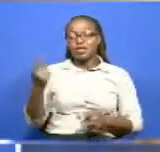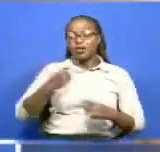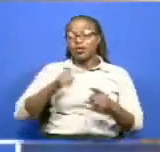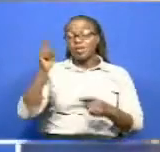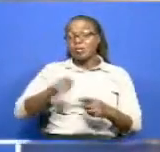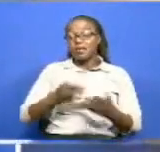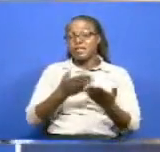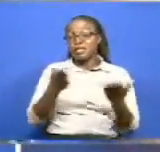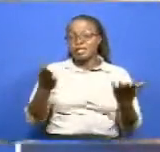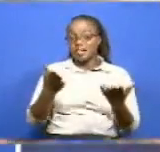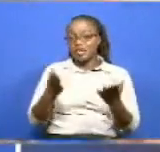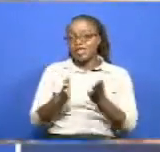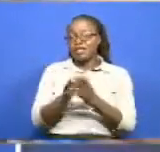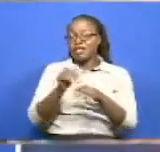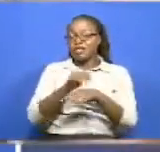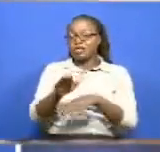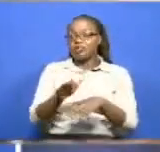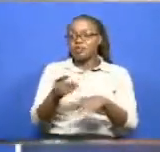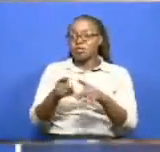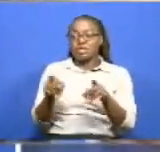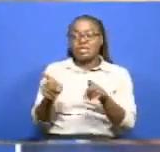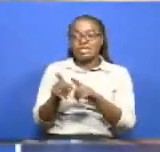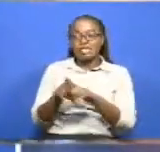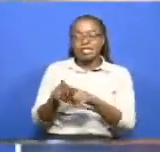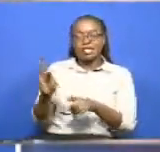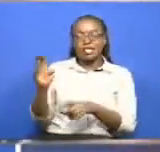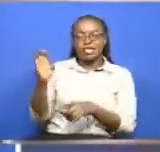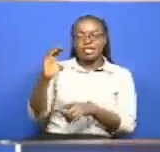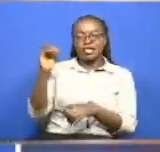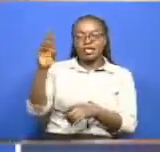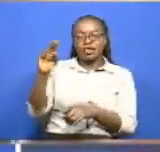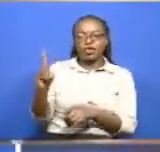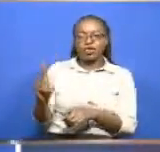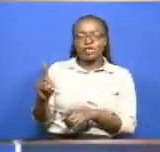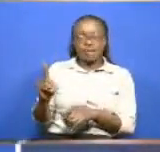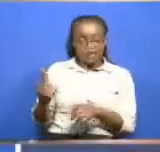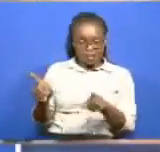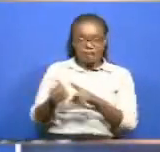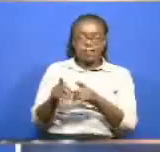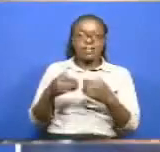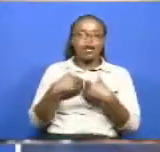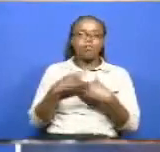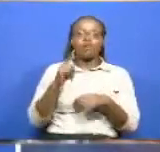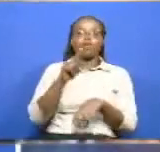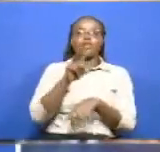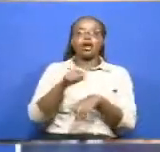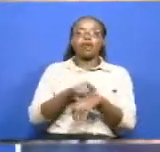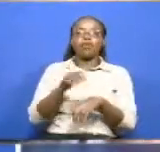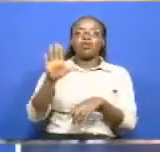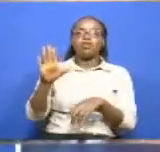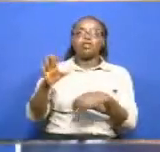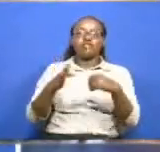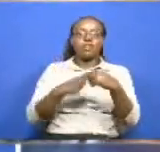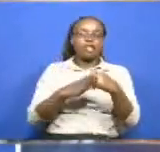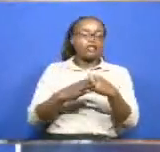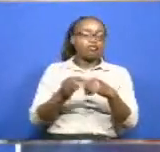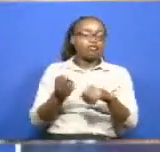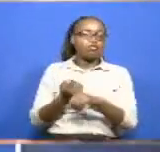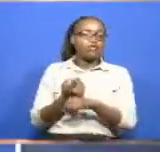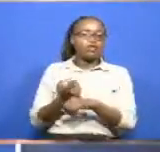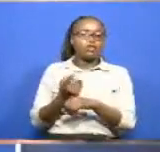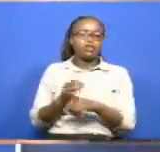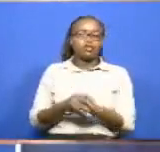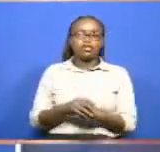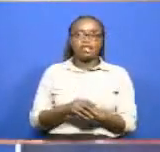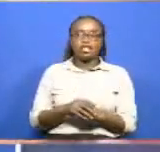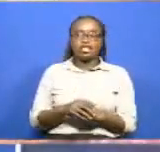mshindani lakini uzuri bado tunashikilia ile record yetu. Tumetulia tuna 1 hour 50.9 minutes.